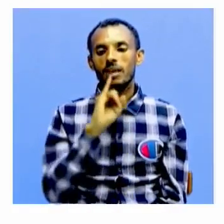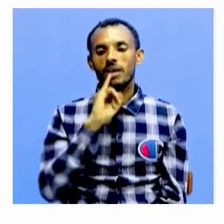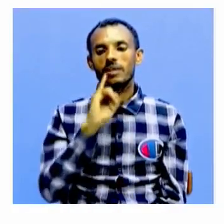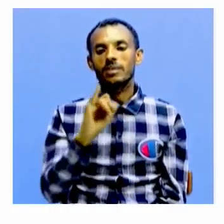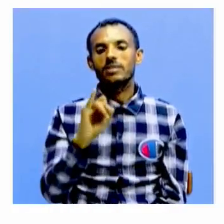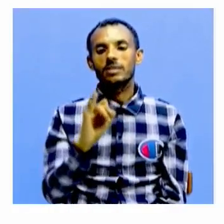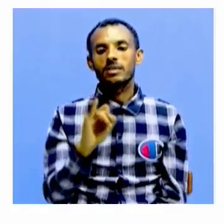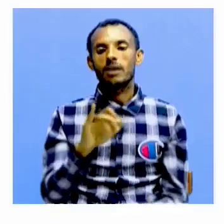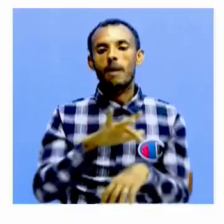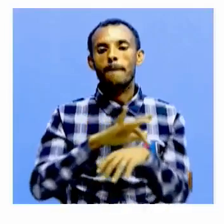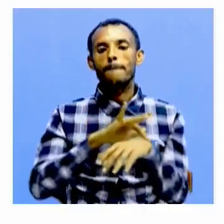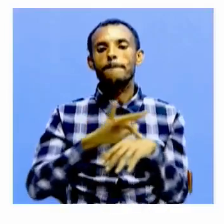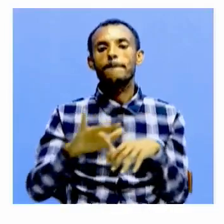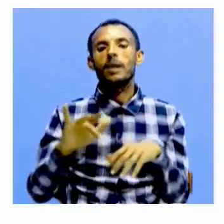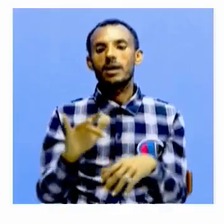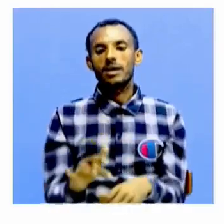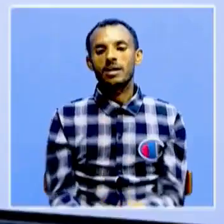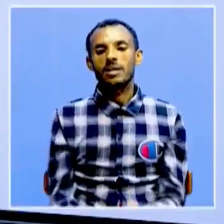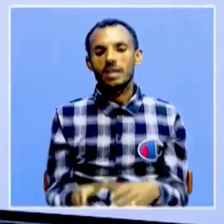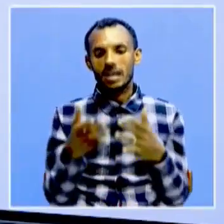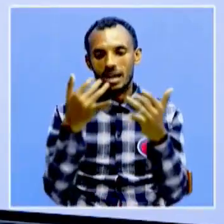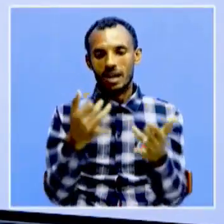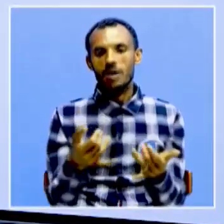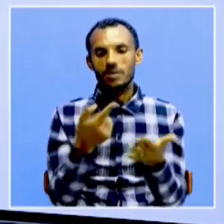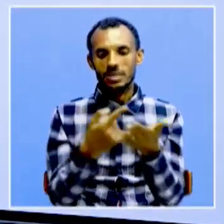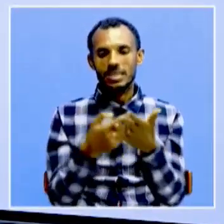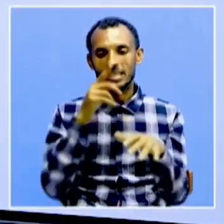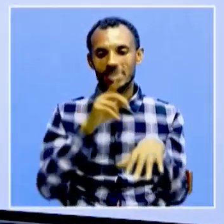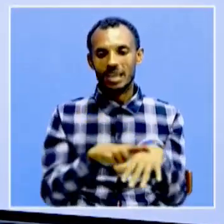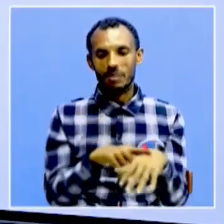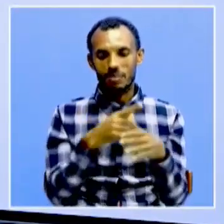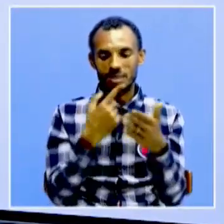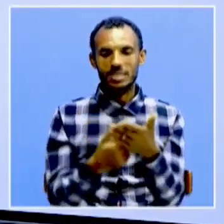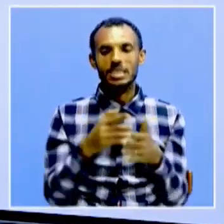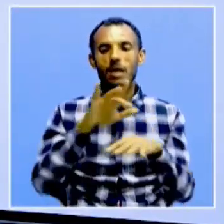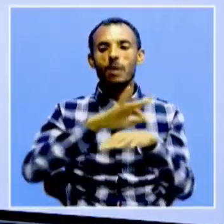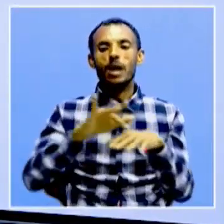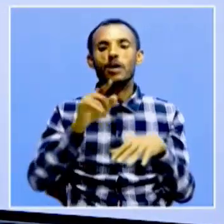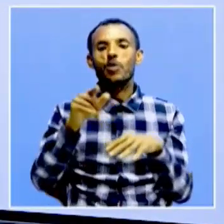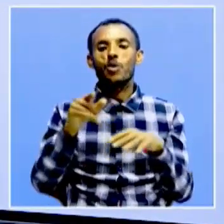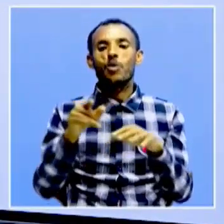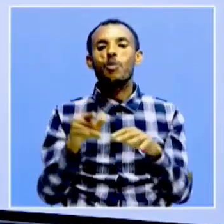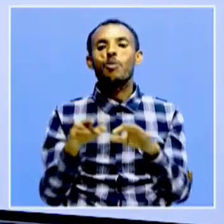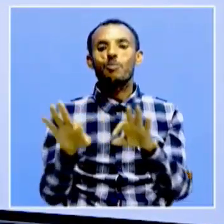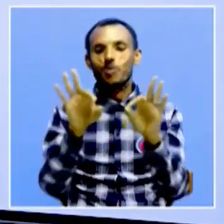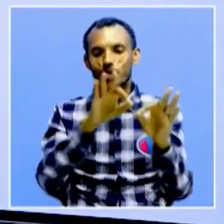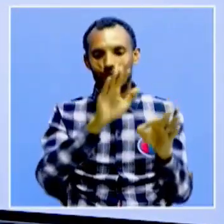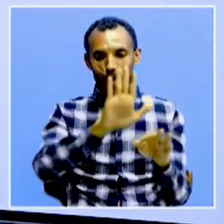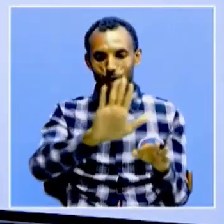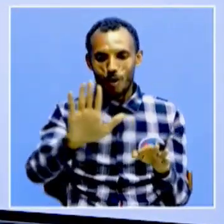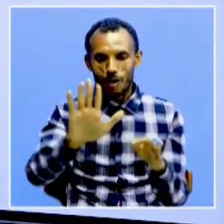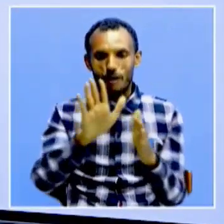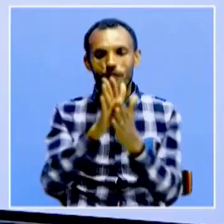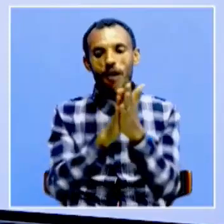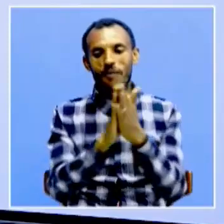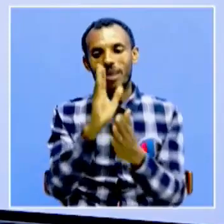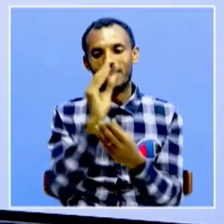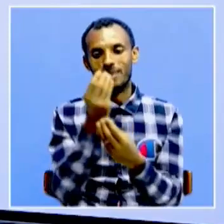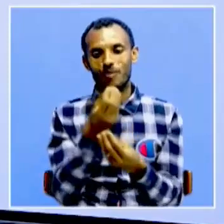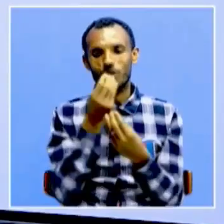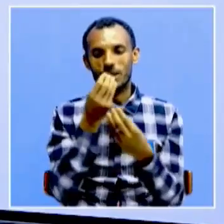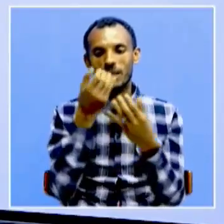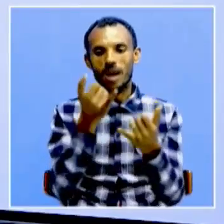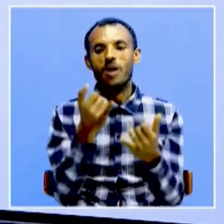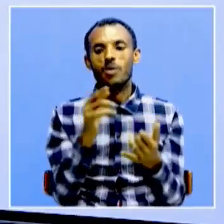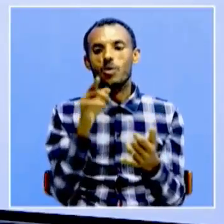is blank. Now, this time, in this blank, you put your own favorite food. Okay? Now you're